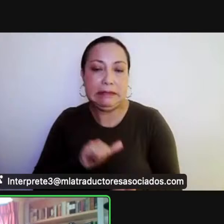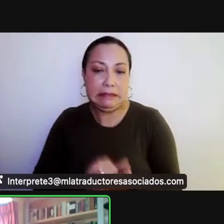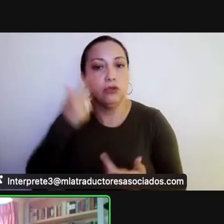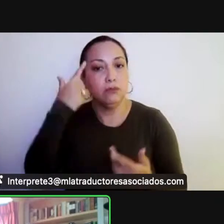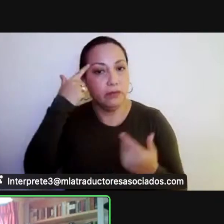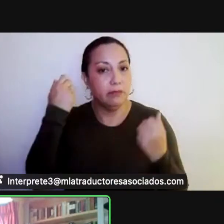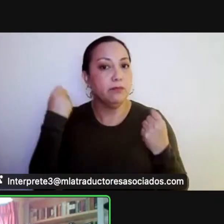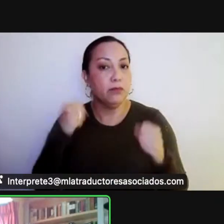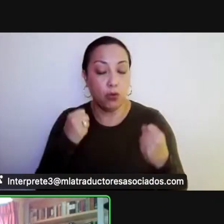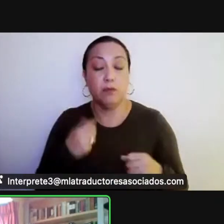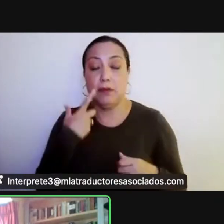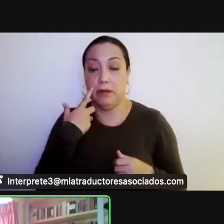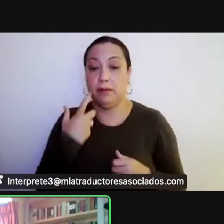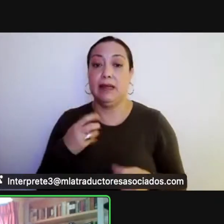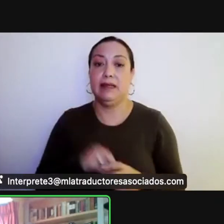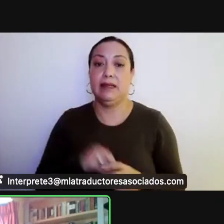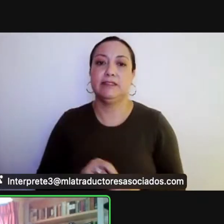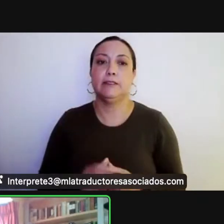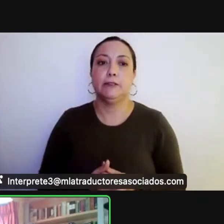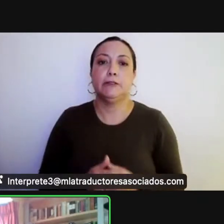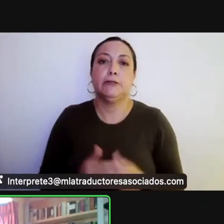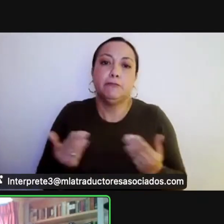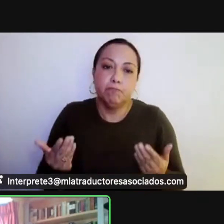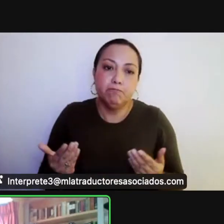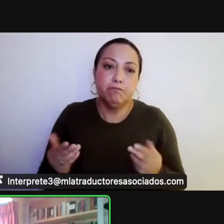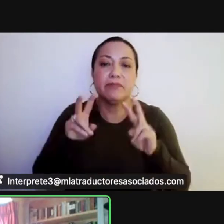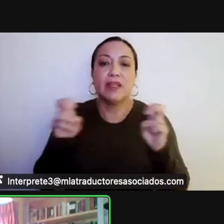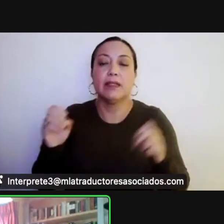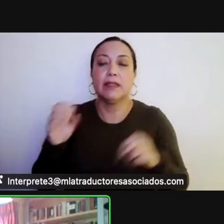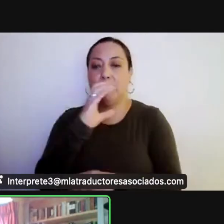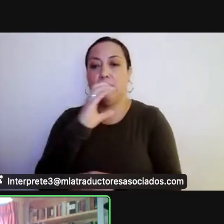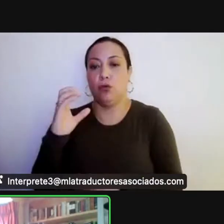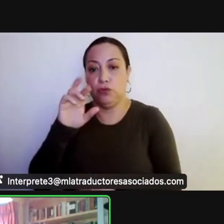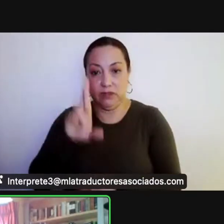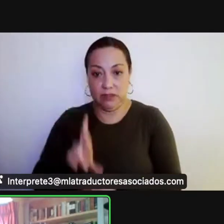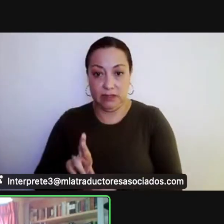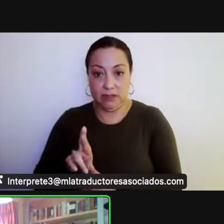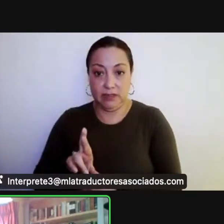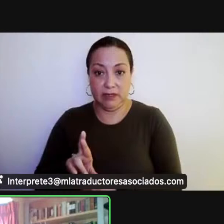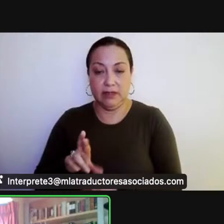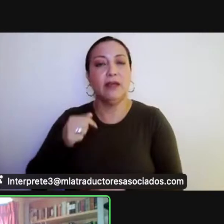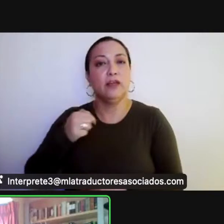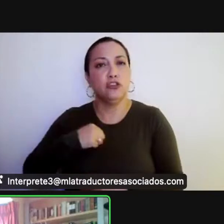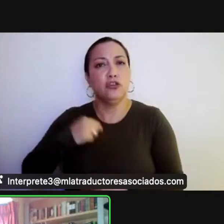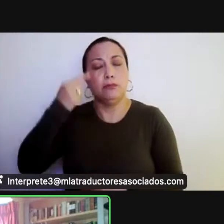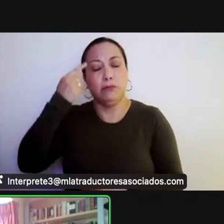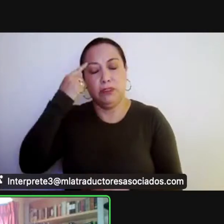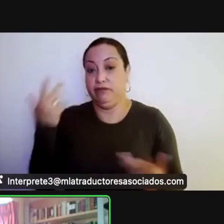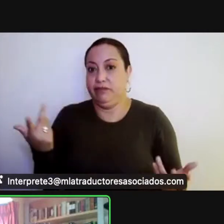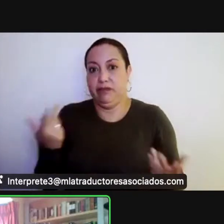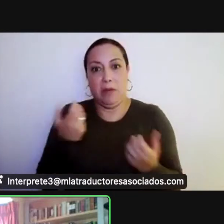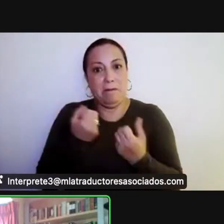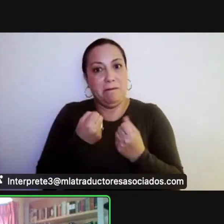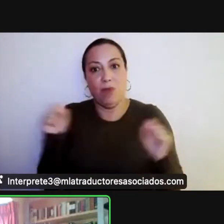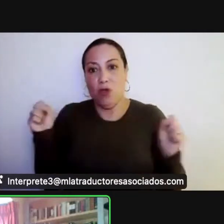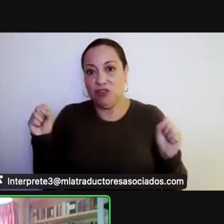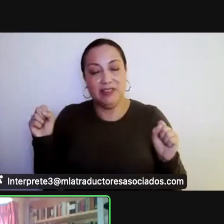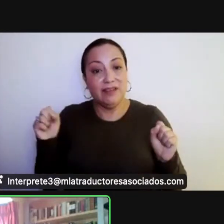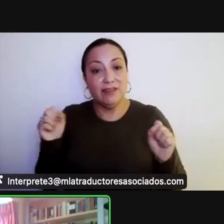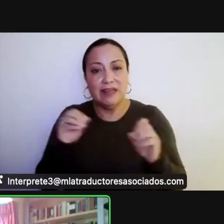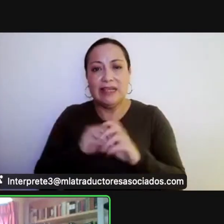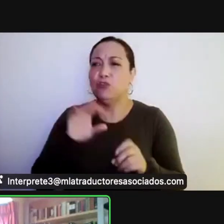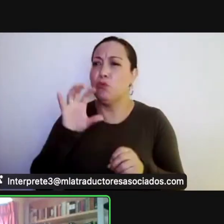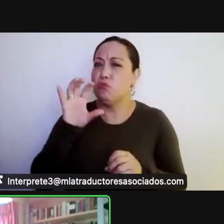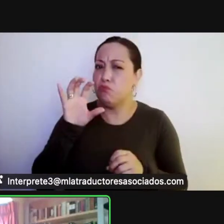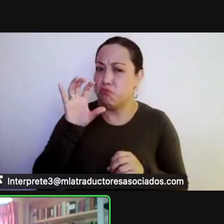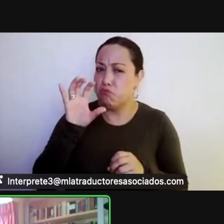worries me a mucho. lot. En el caso de This is one Costa of my Rica, main concerns. In the case of Costa considero Rica, I que think it's siendo un país que um, históricamente